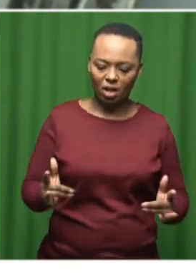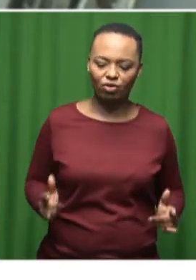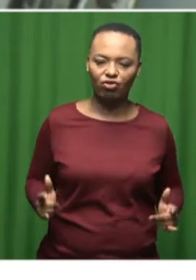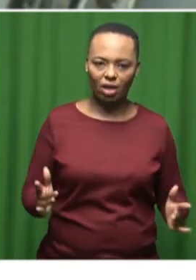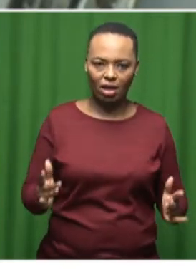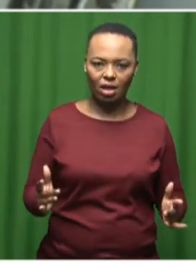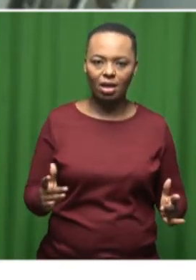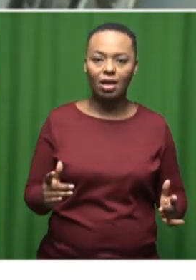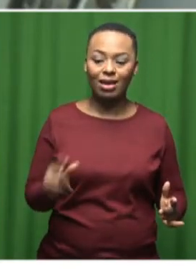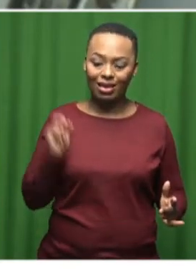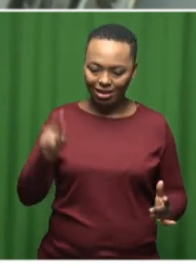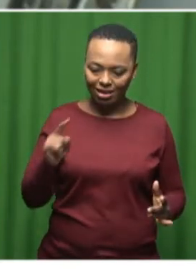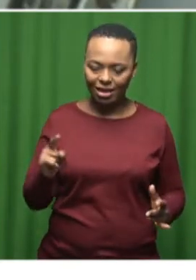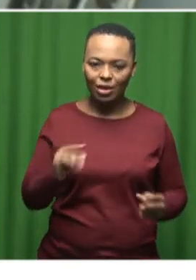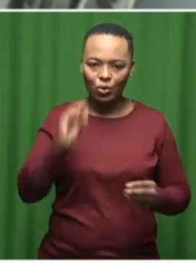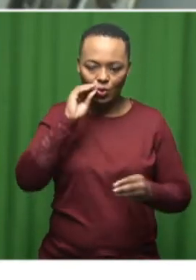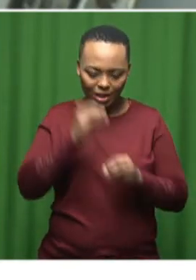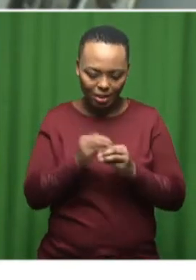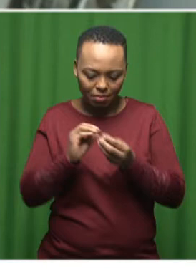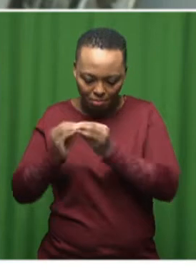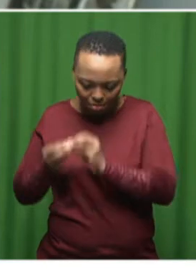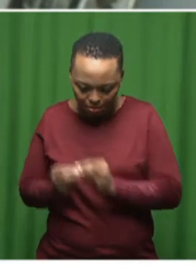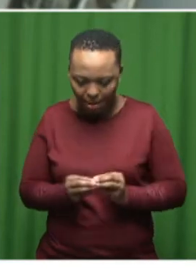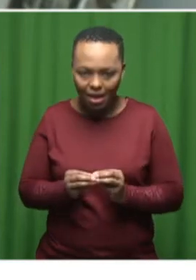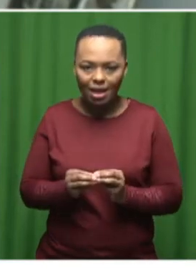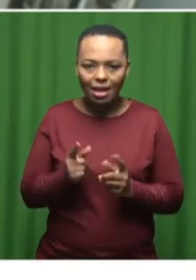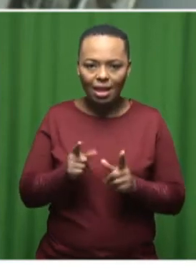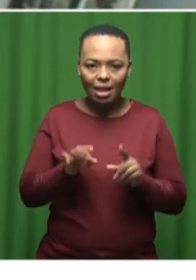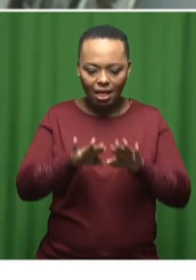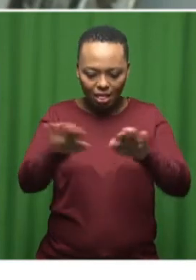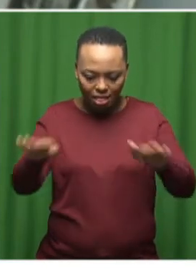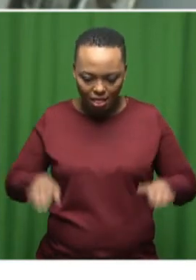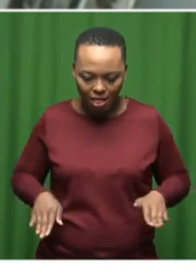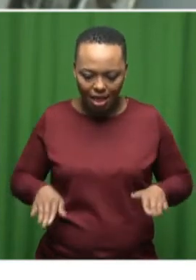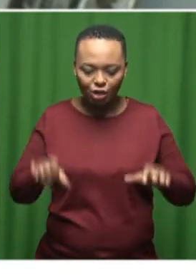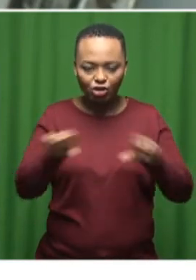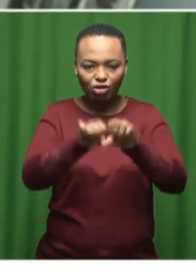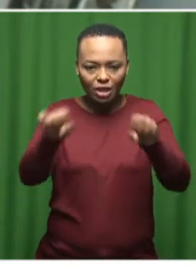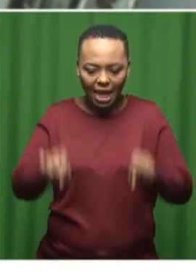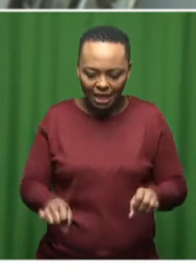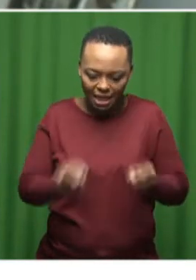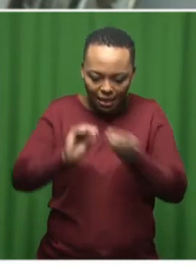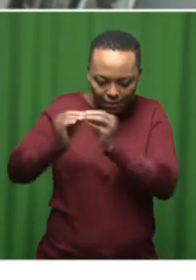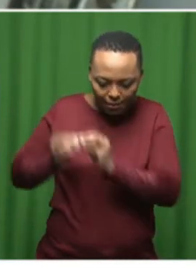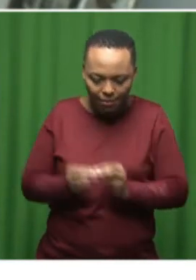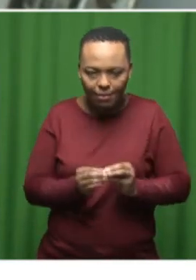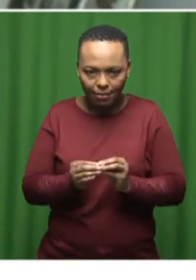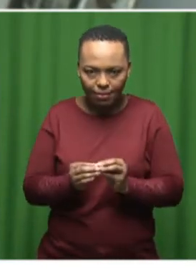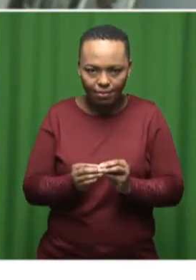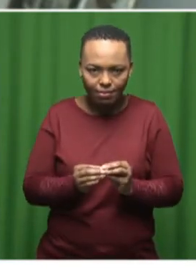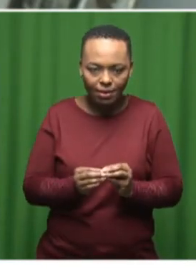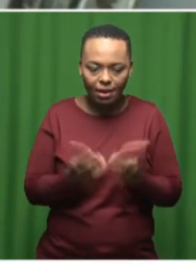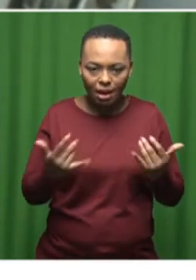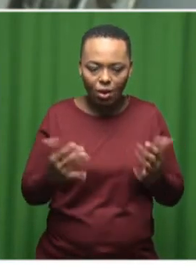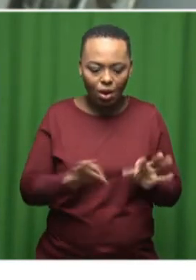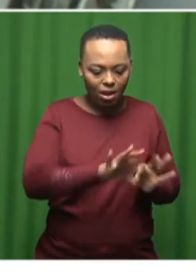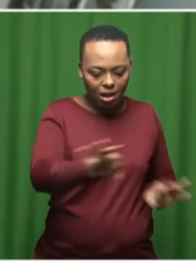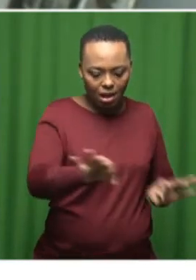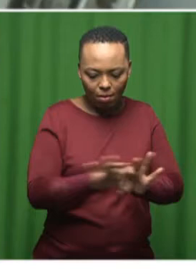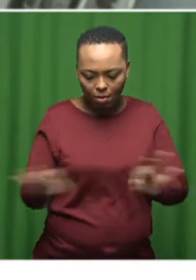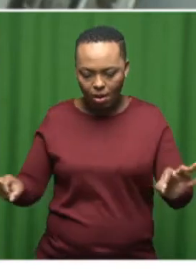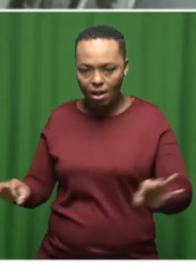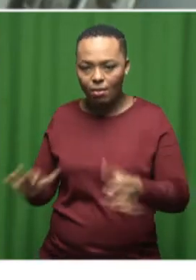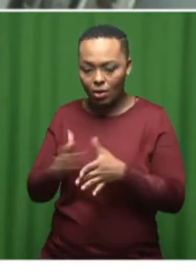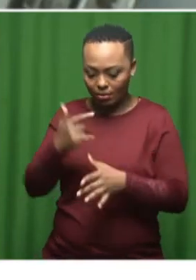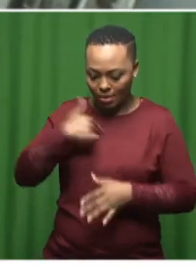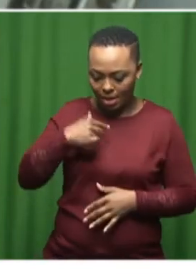need to re-rig also your theatre stages. How you're looking at cabling. So because I'm disabled, I'm